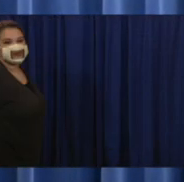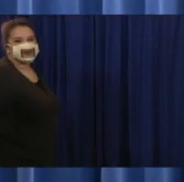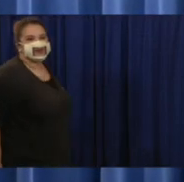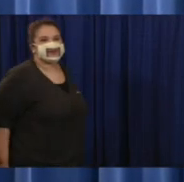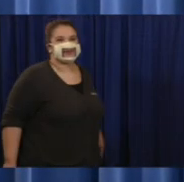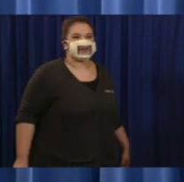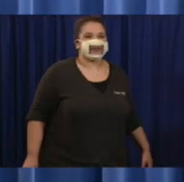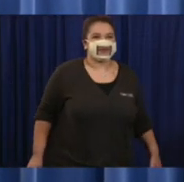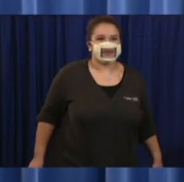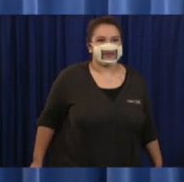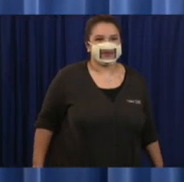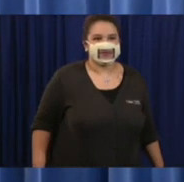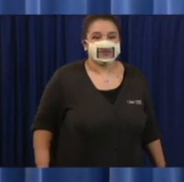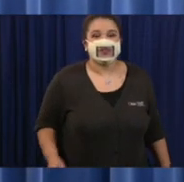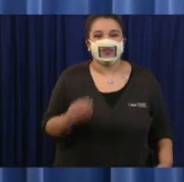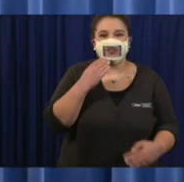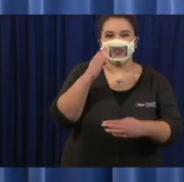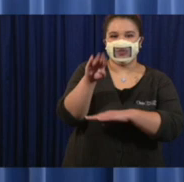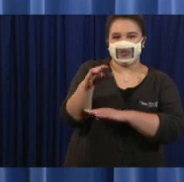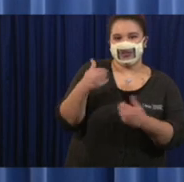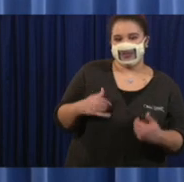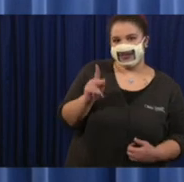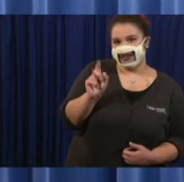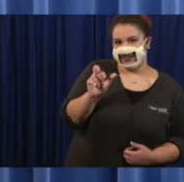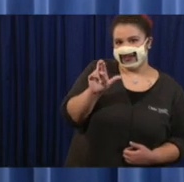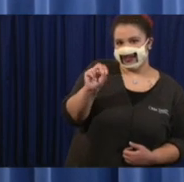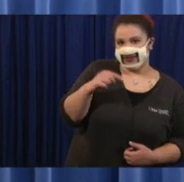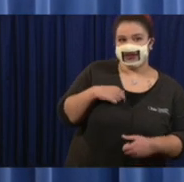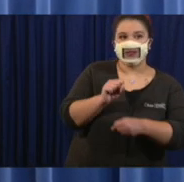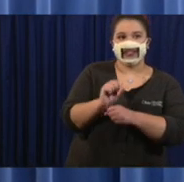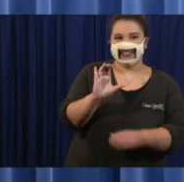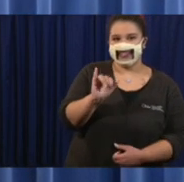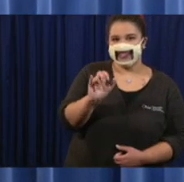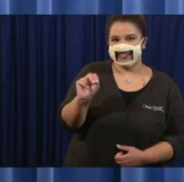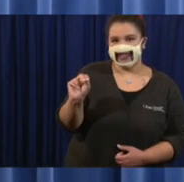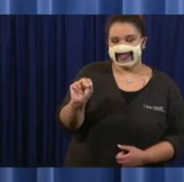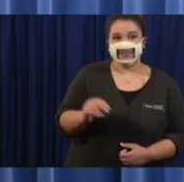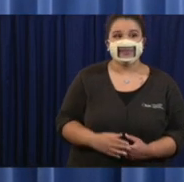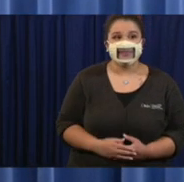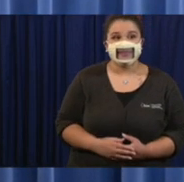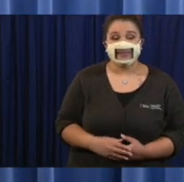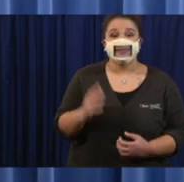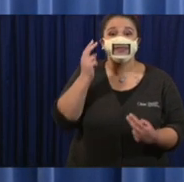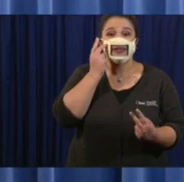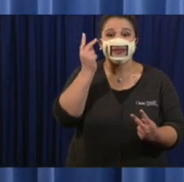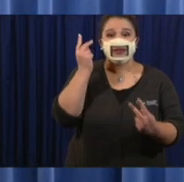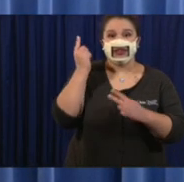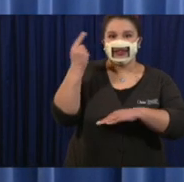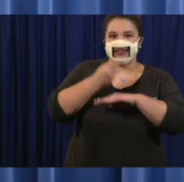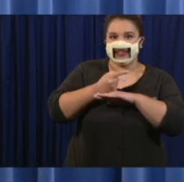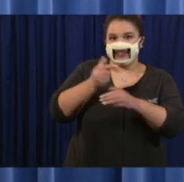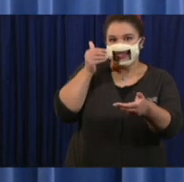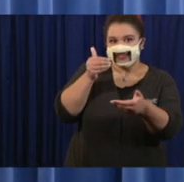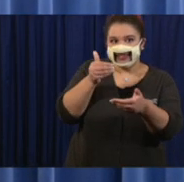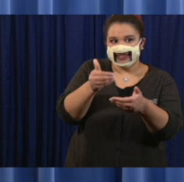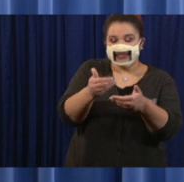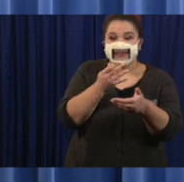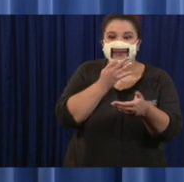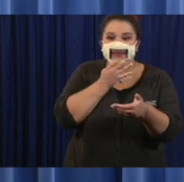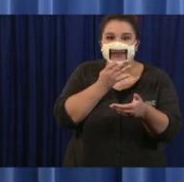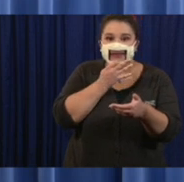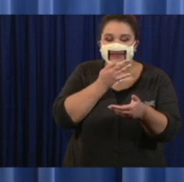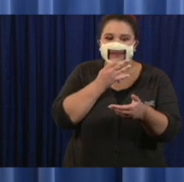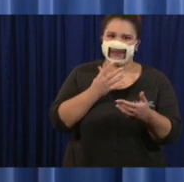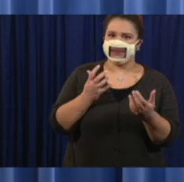Good afternoon, Governor. Karen Johnson, WLWT in Cincinnati. With Memorial Day approaching, we are getting a lot of questions from